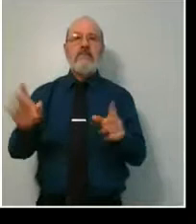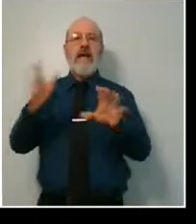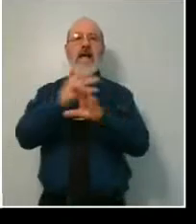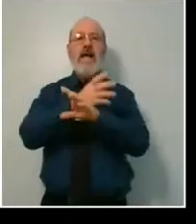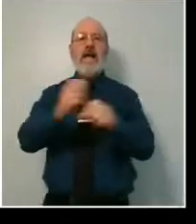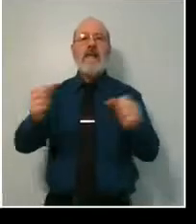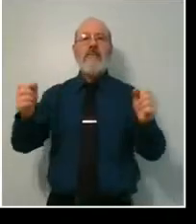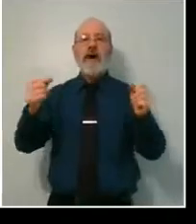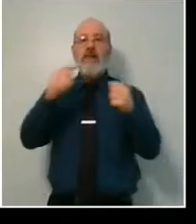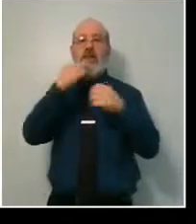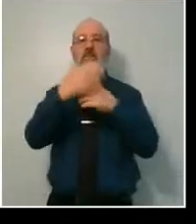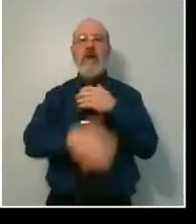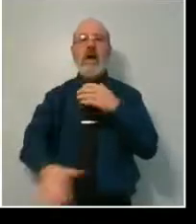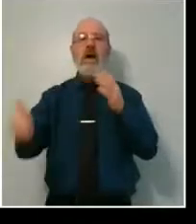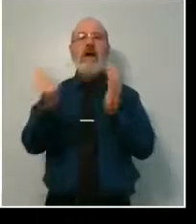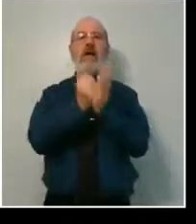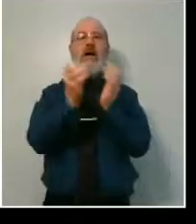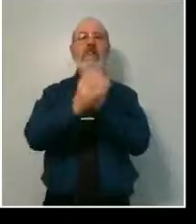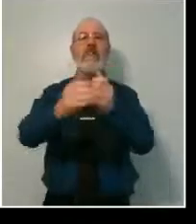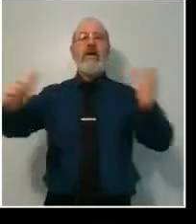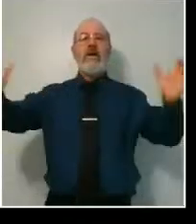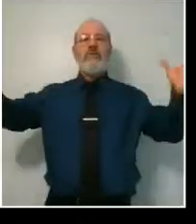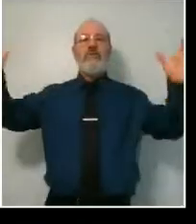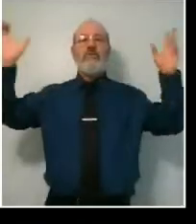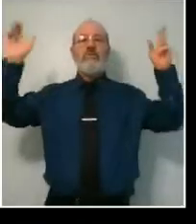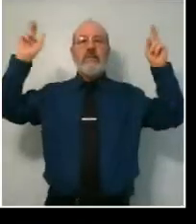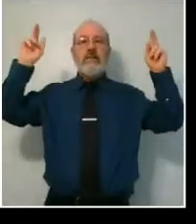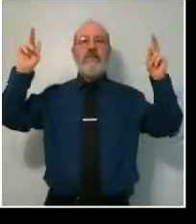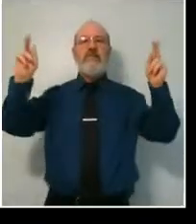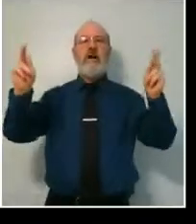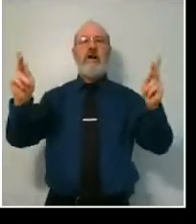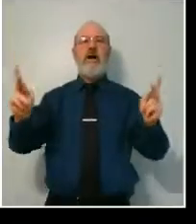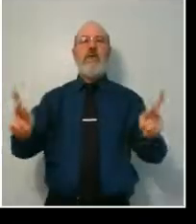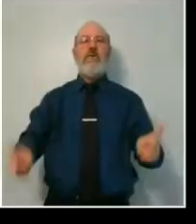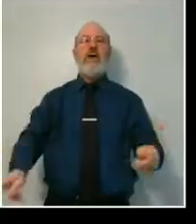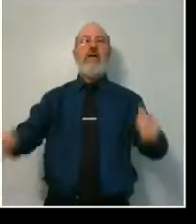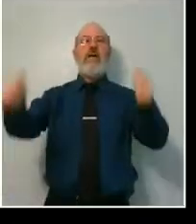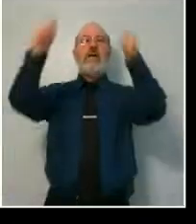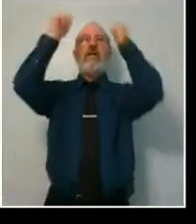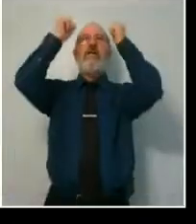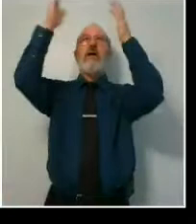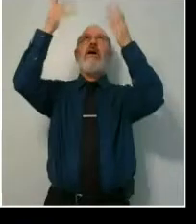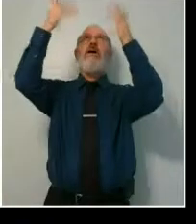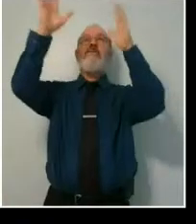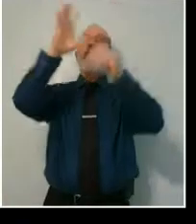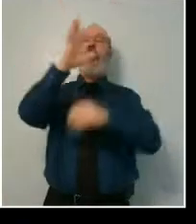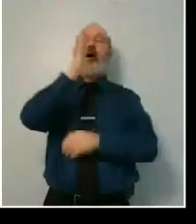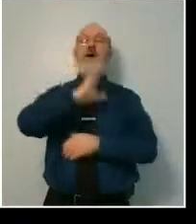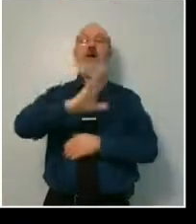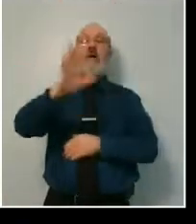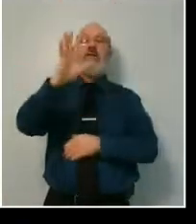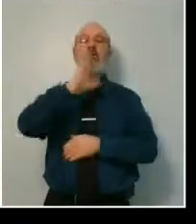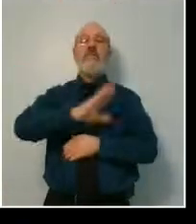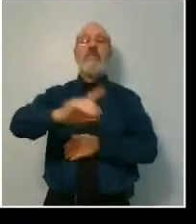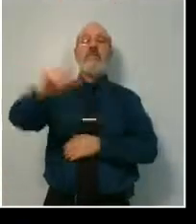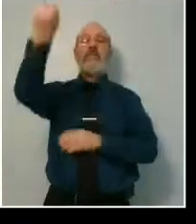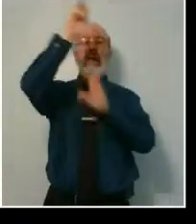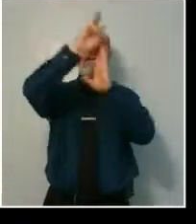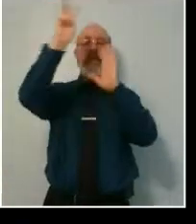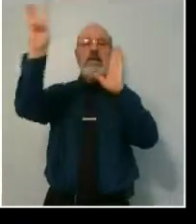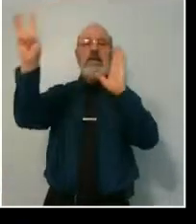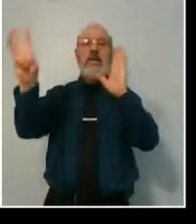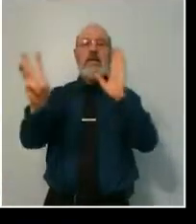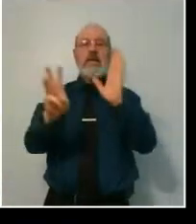Saved by the blood of the crucified one. The Father, he spake,